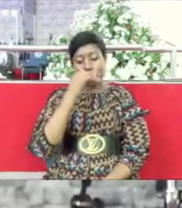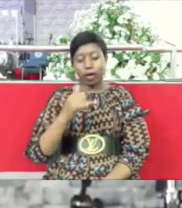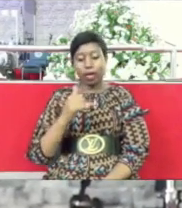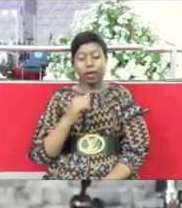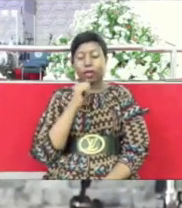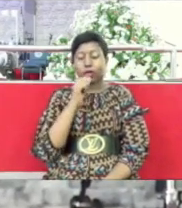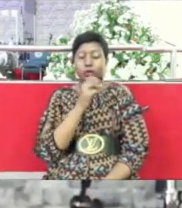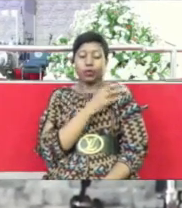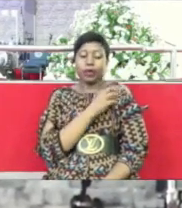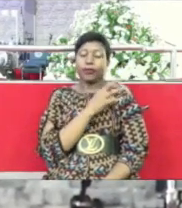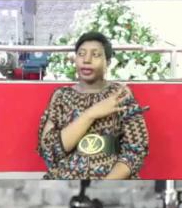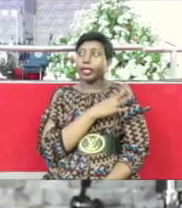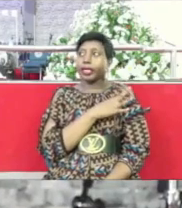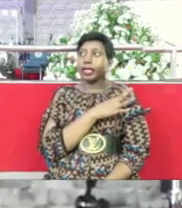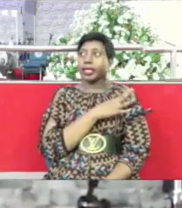afraid. Because